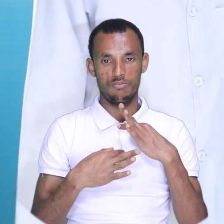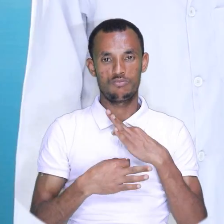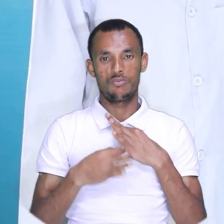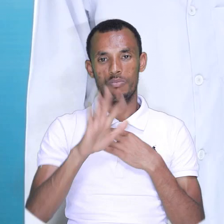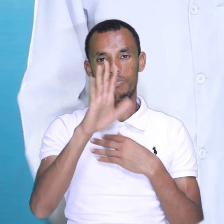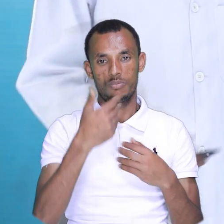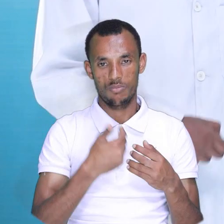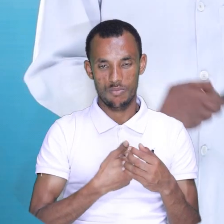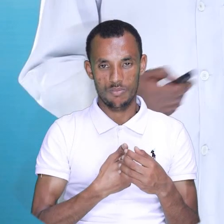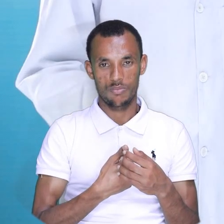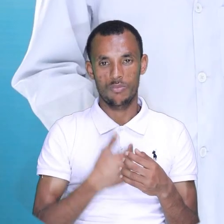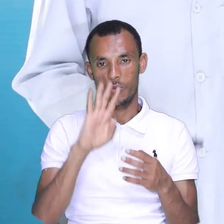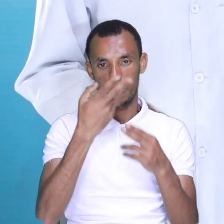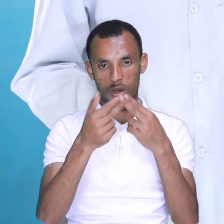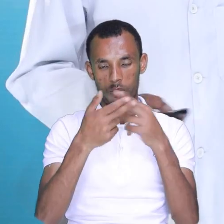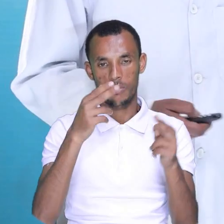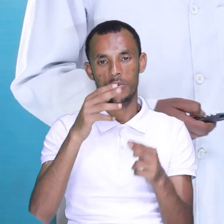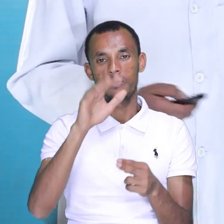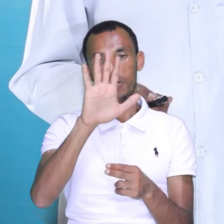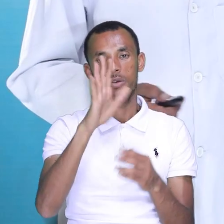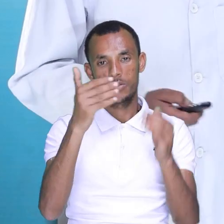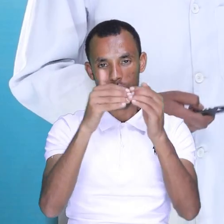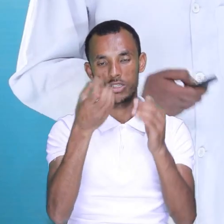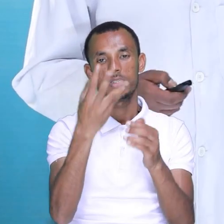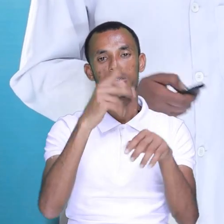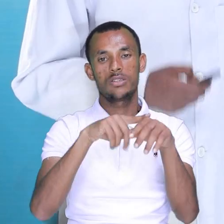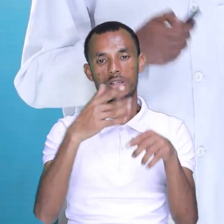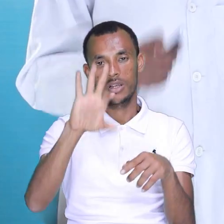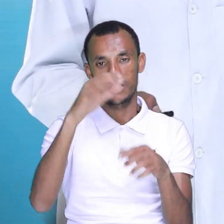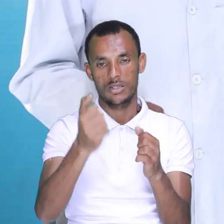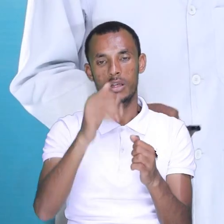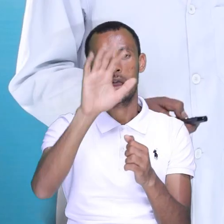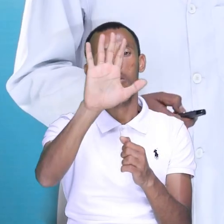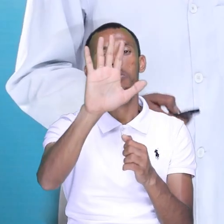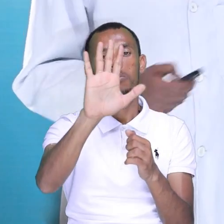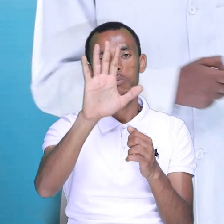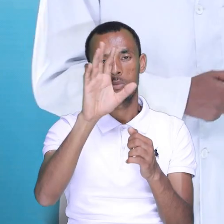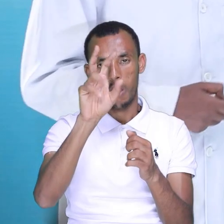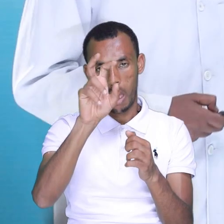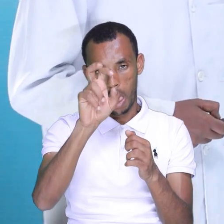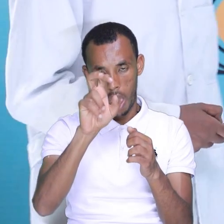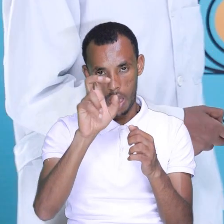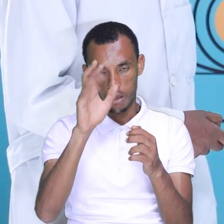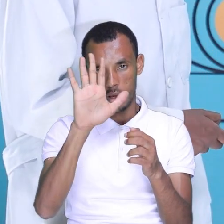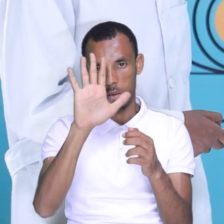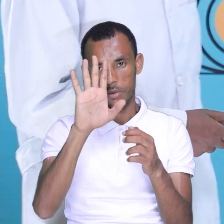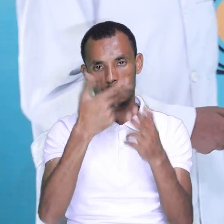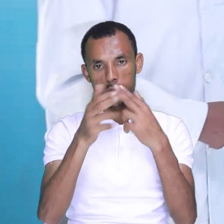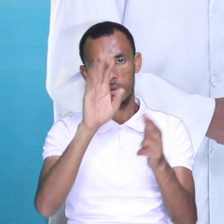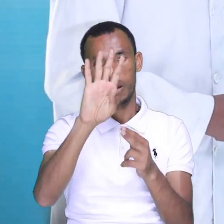5 shirts. 4 times 5 to be equal to 20 different ways. That is what you are calling